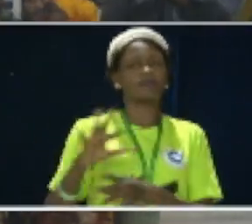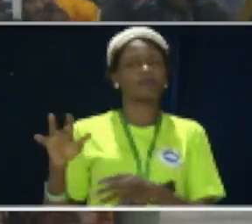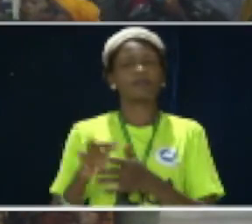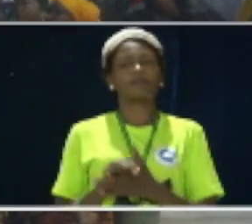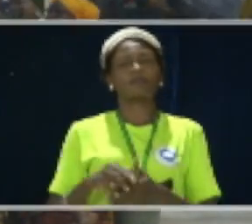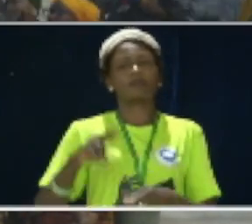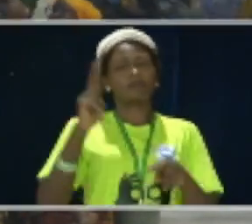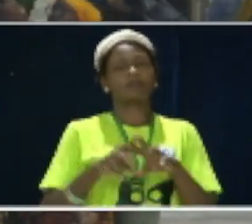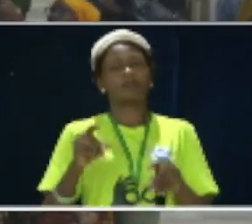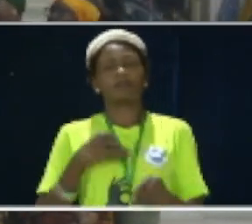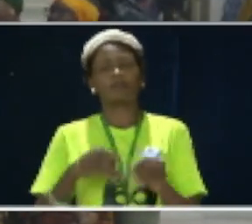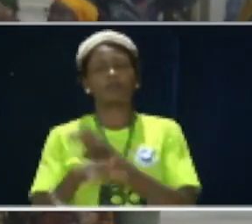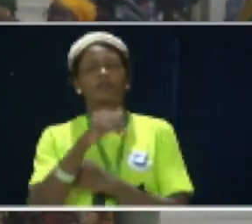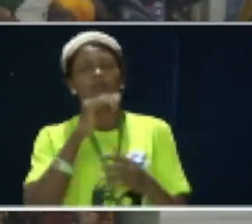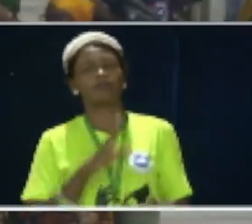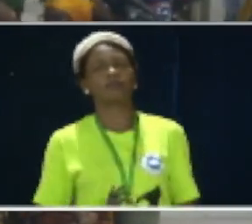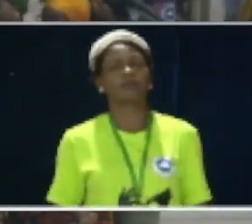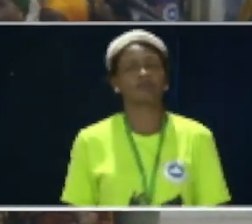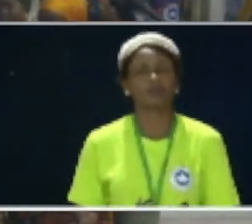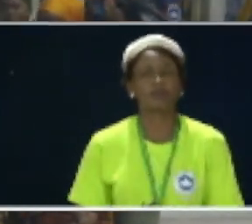Please be seated and go.